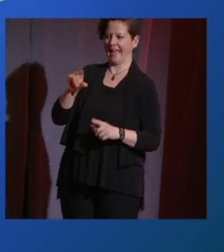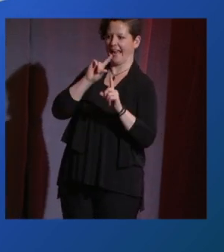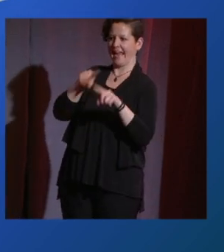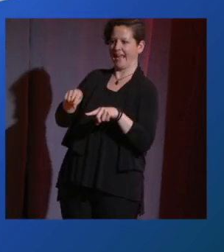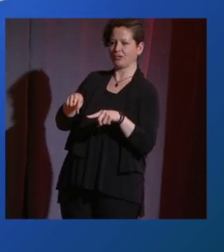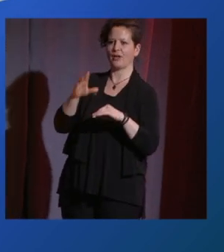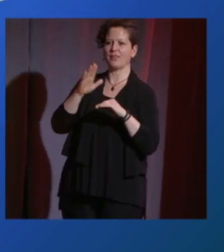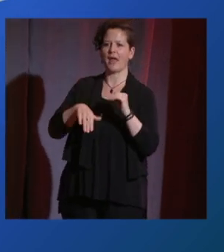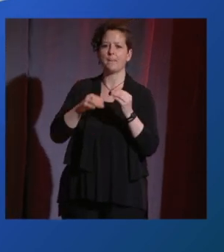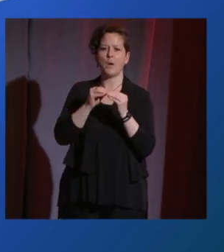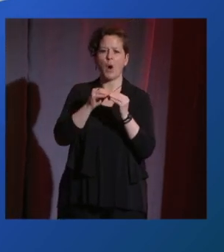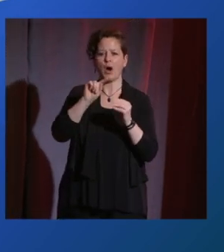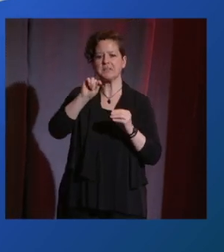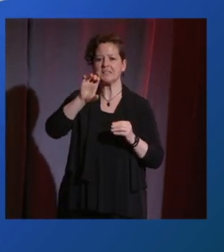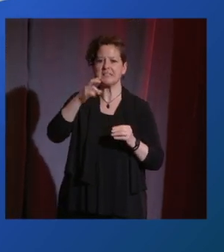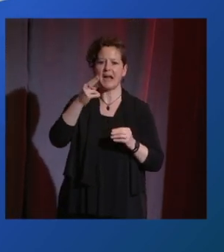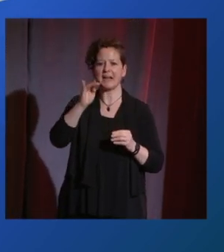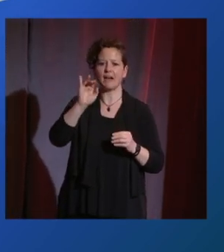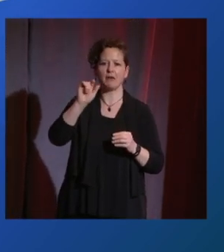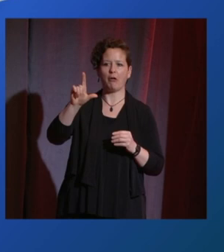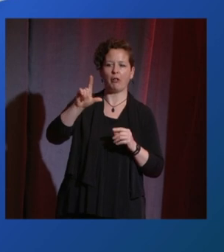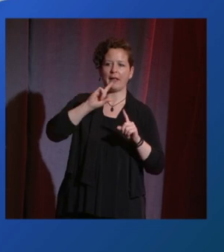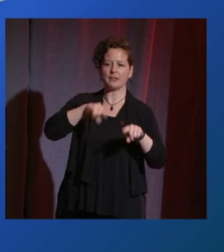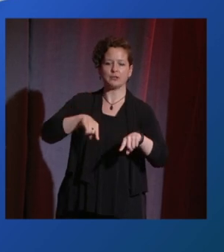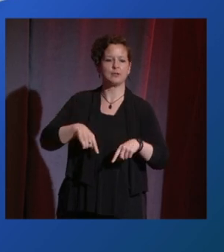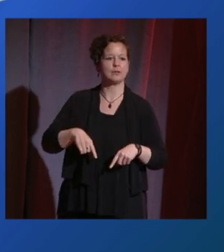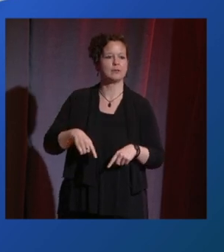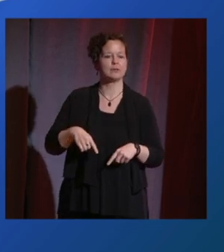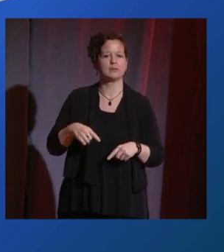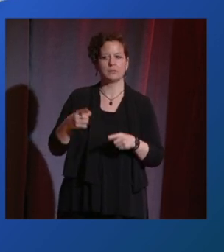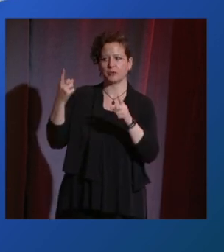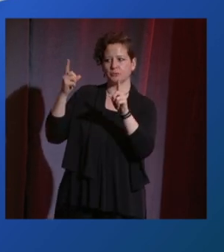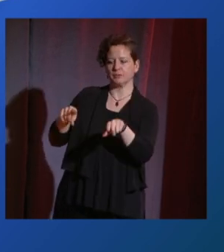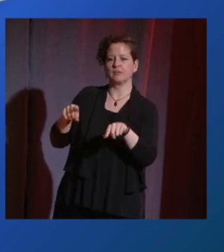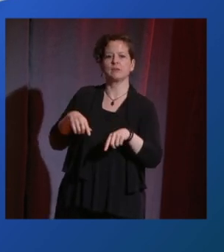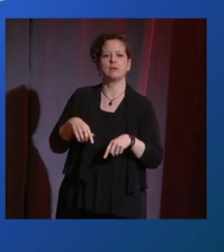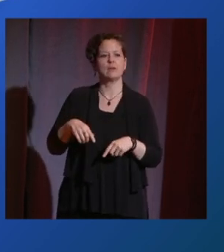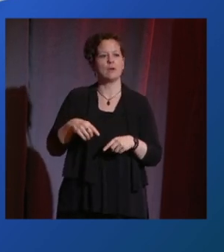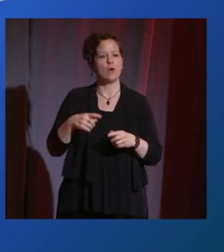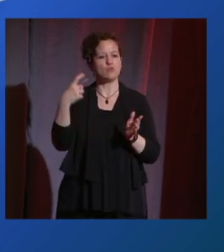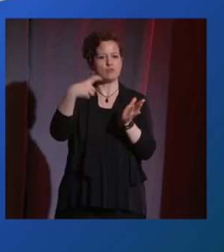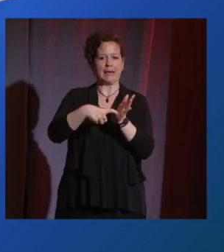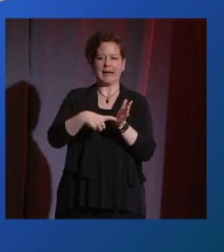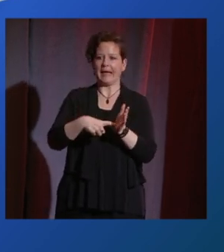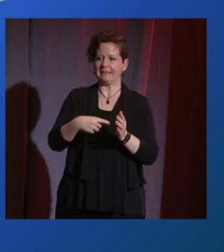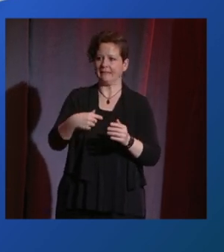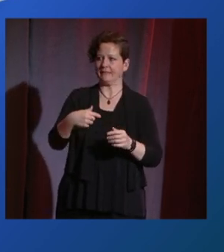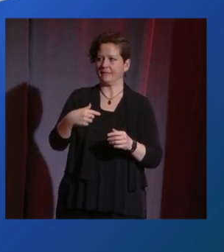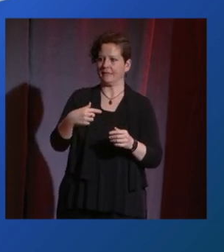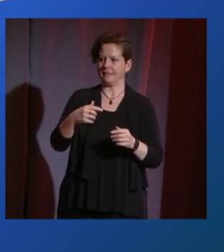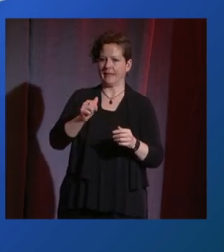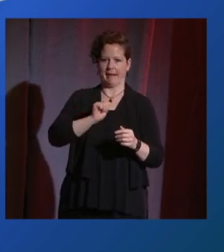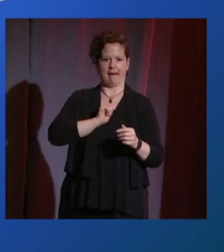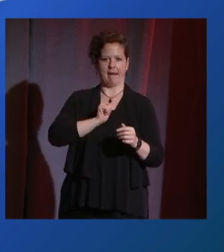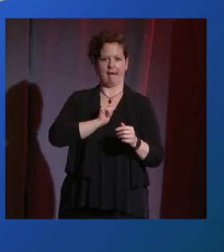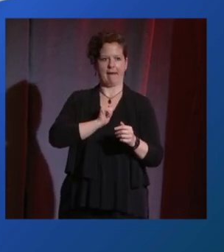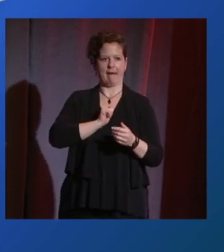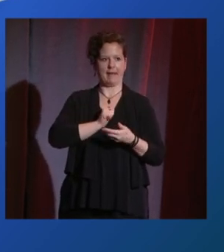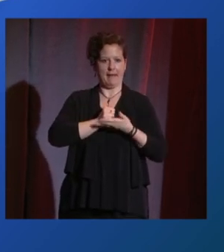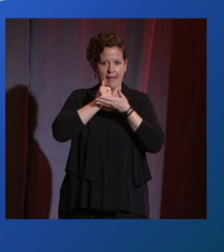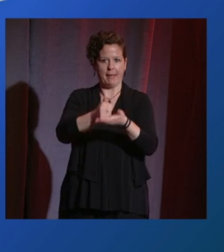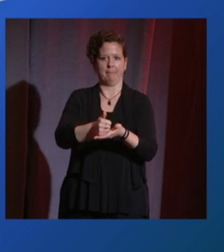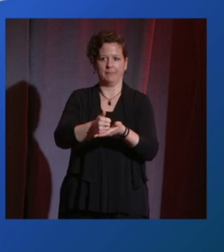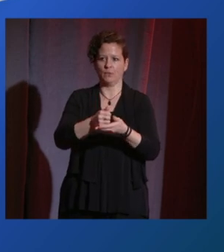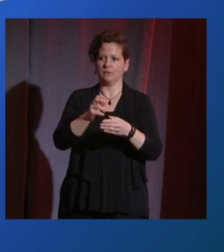solve this problem how can I solve that one um but also knowing that I make a difference in in my data